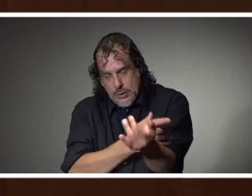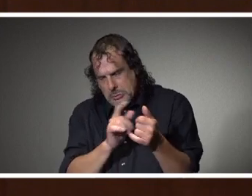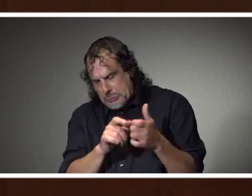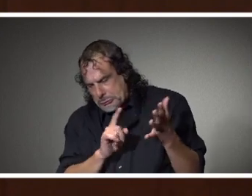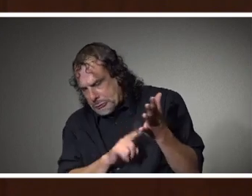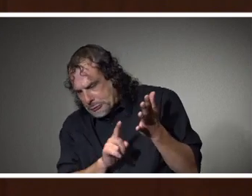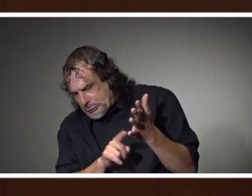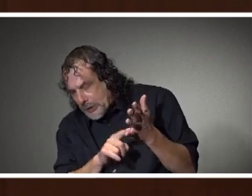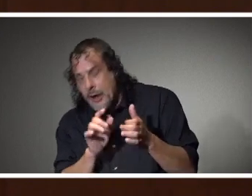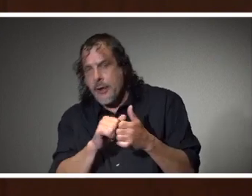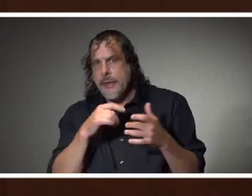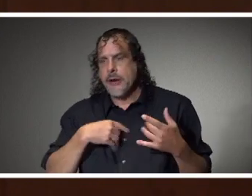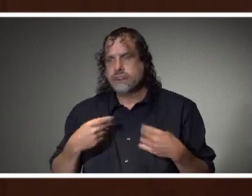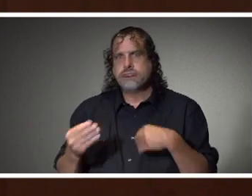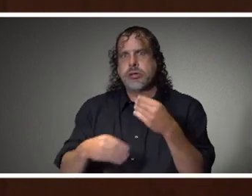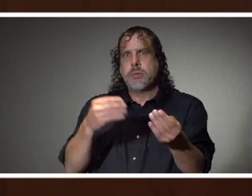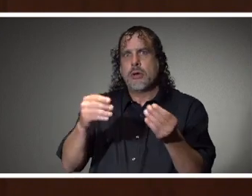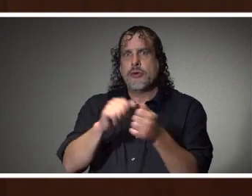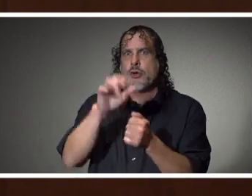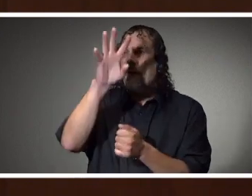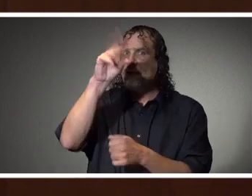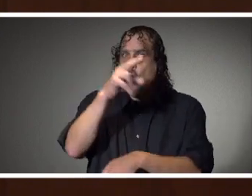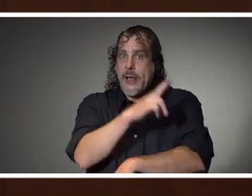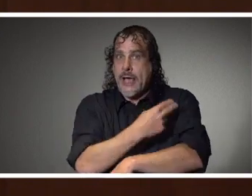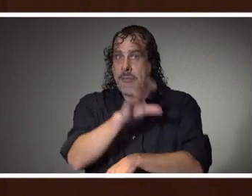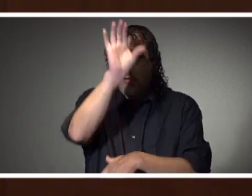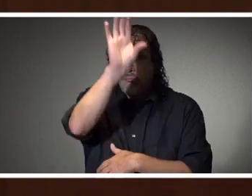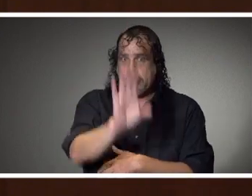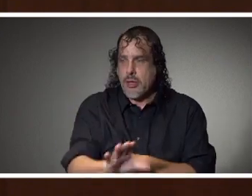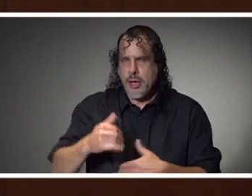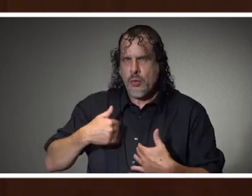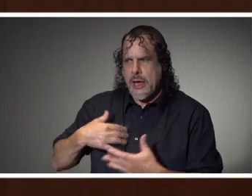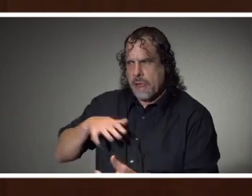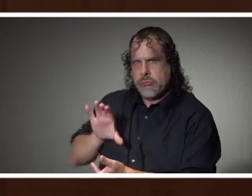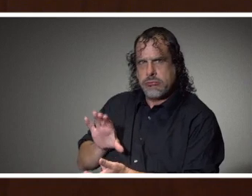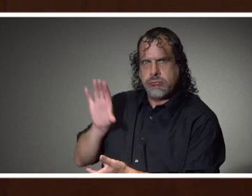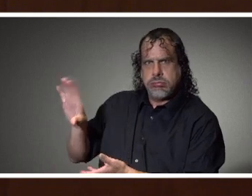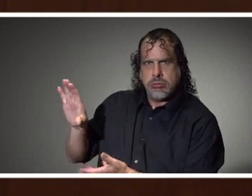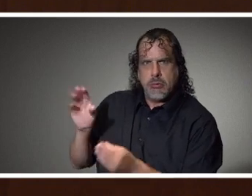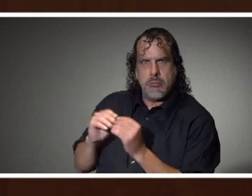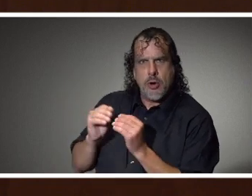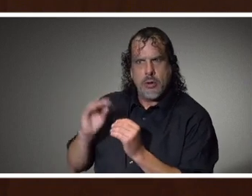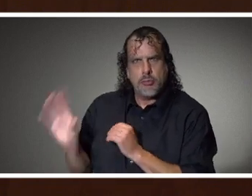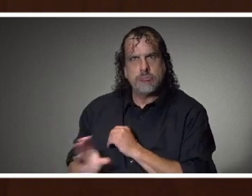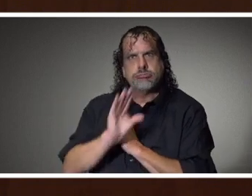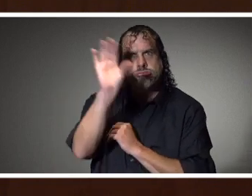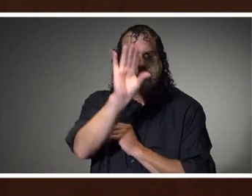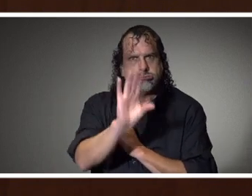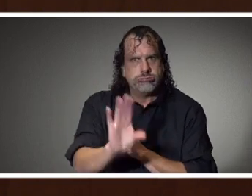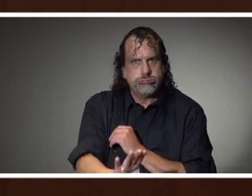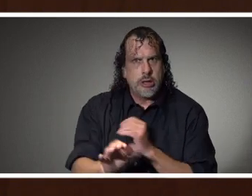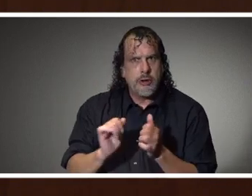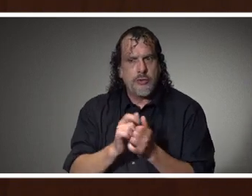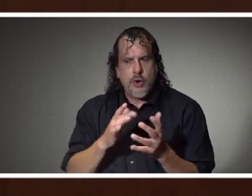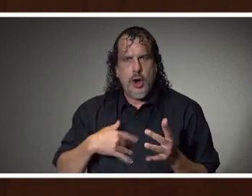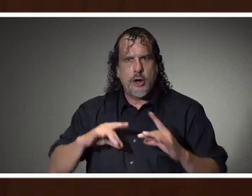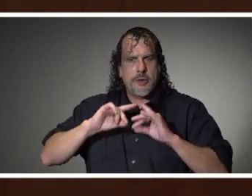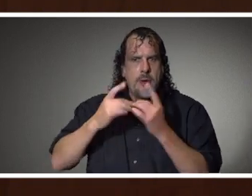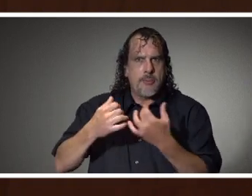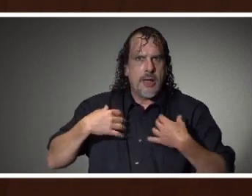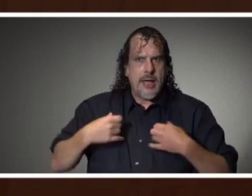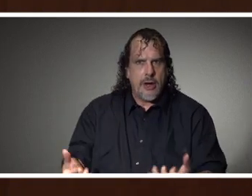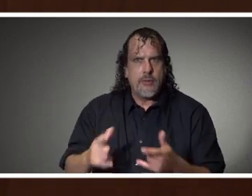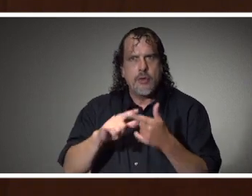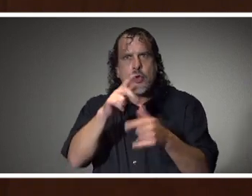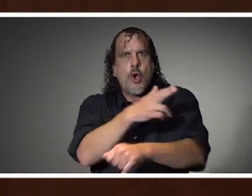we have distributed it to 40 hospitals, and we have additional supply, and we'll continue to distribute that through our state public health pharmacy to